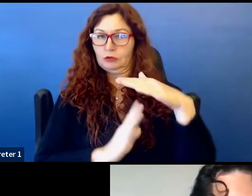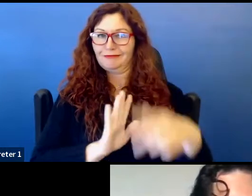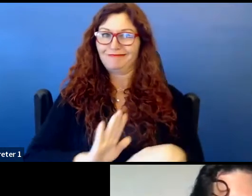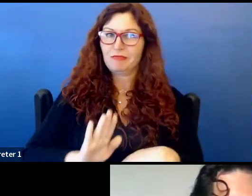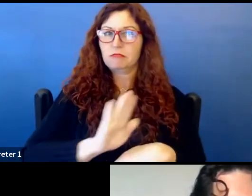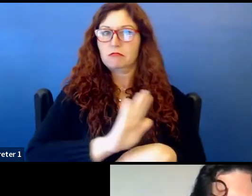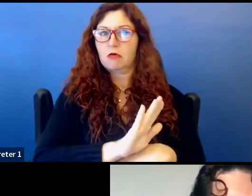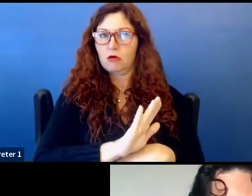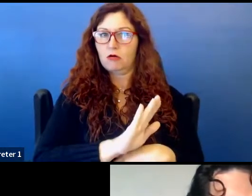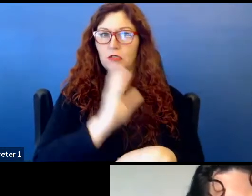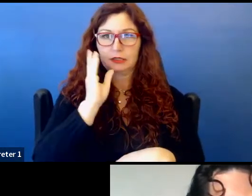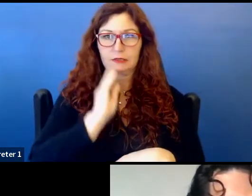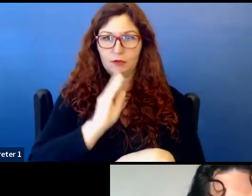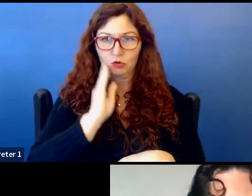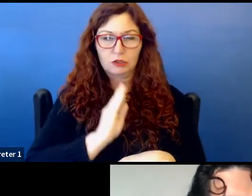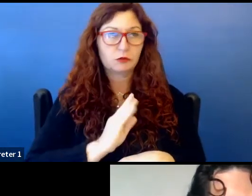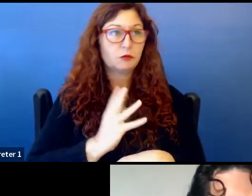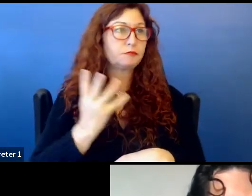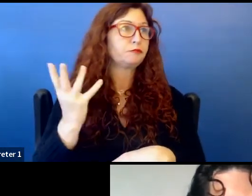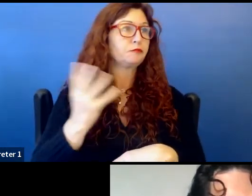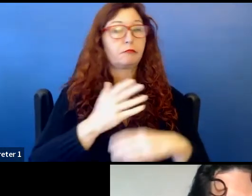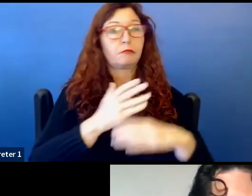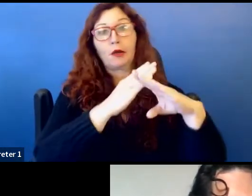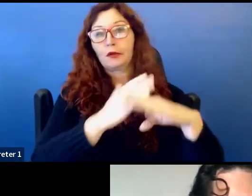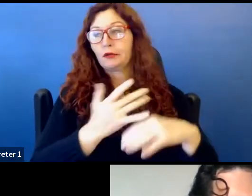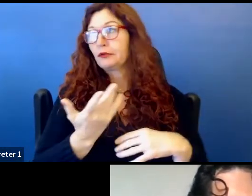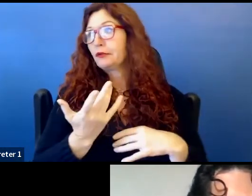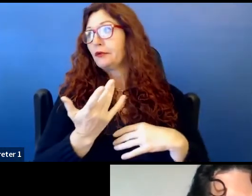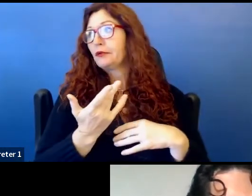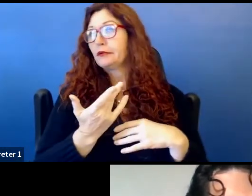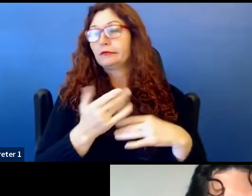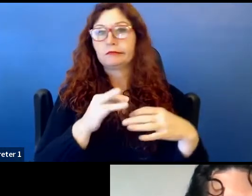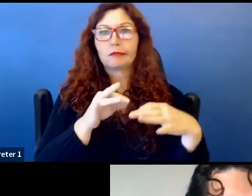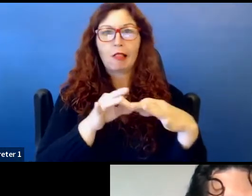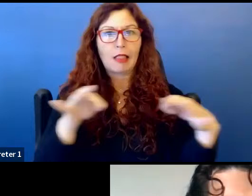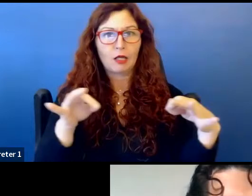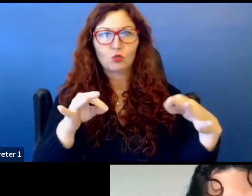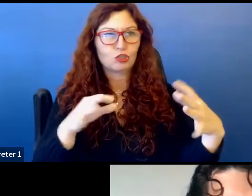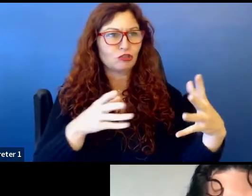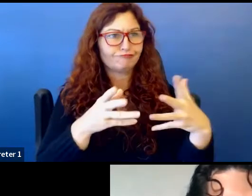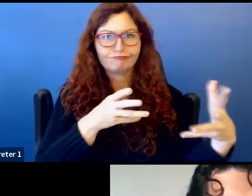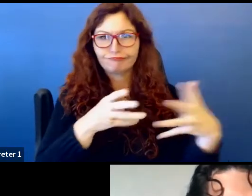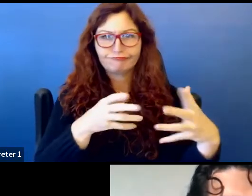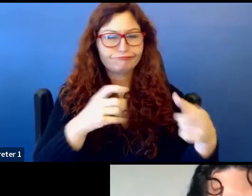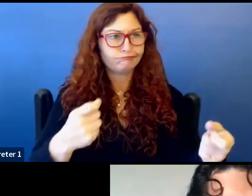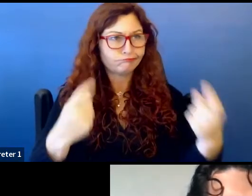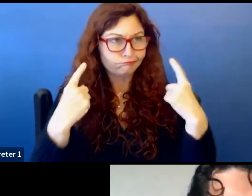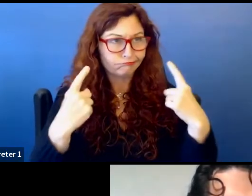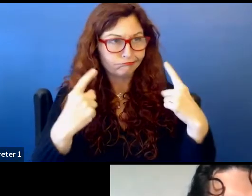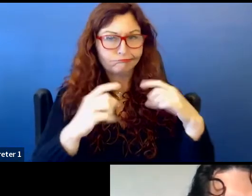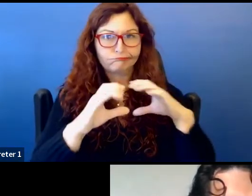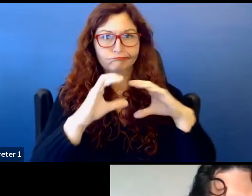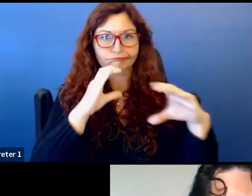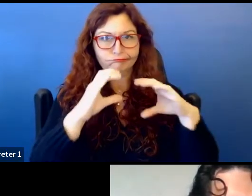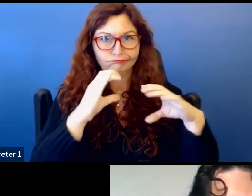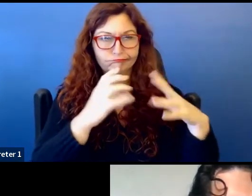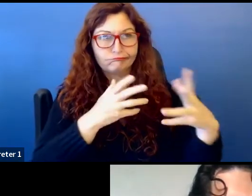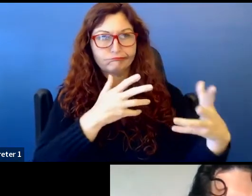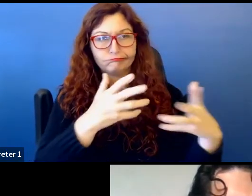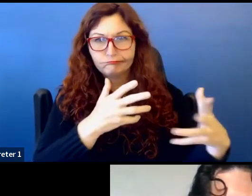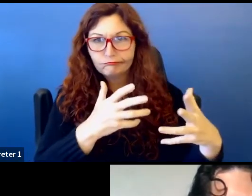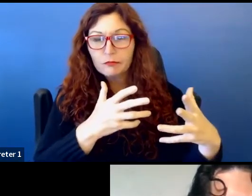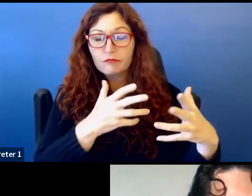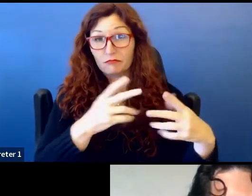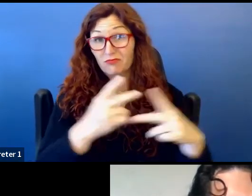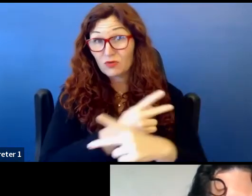example there are language issues that make communication particularly on decentralized work sites even harder